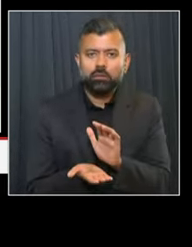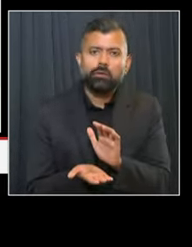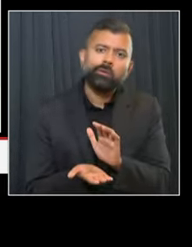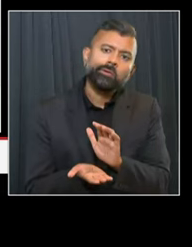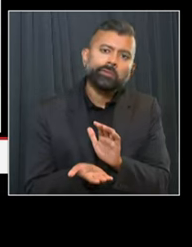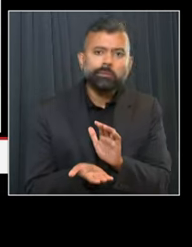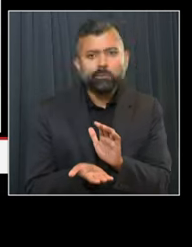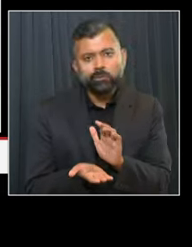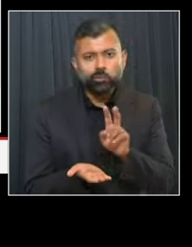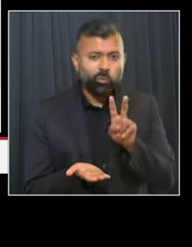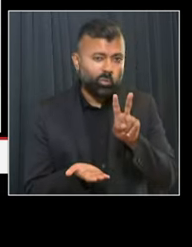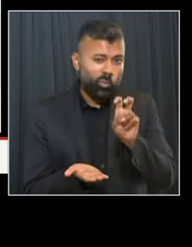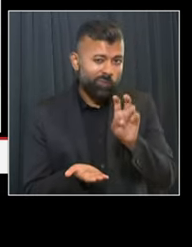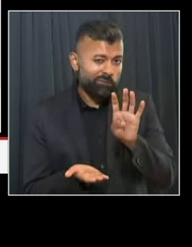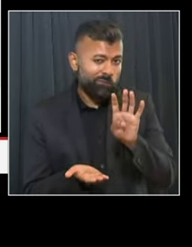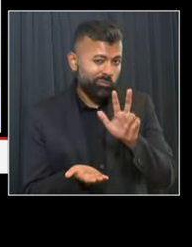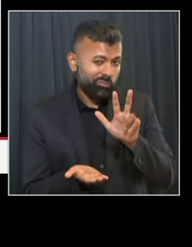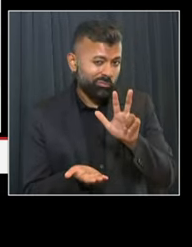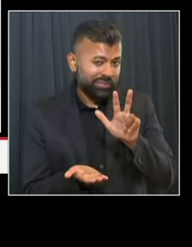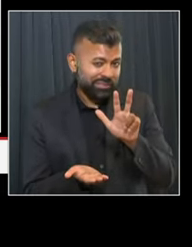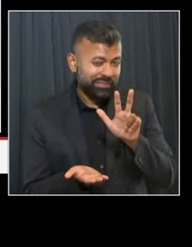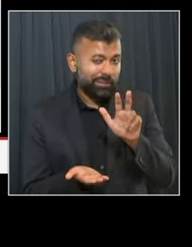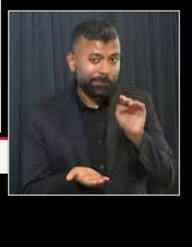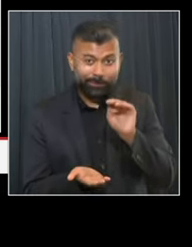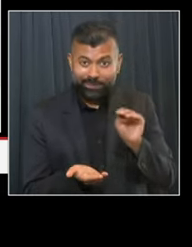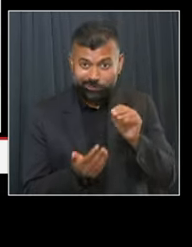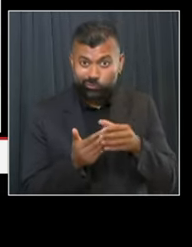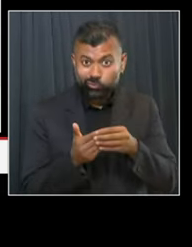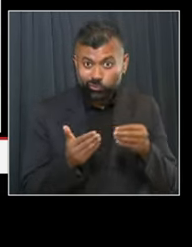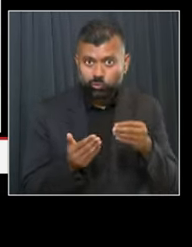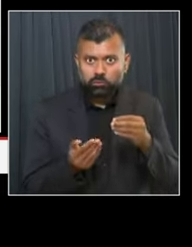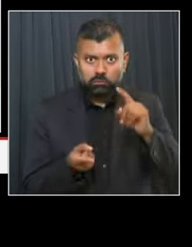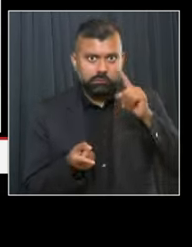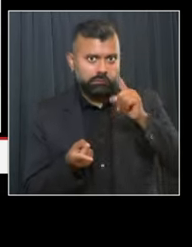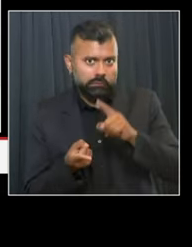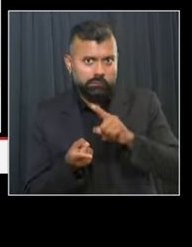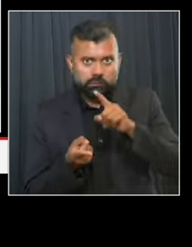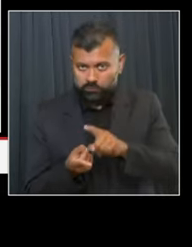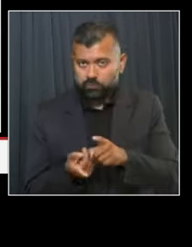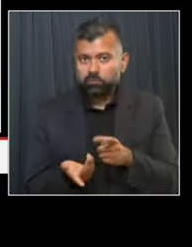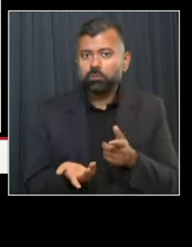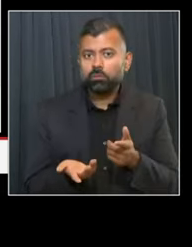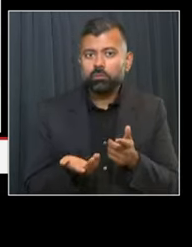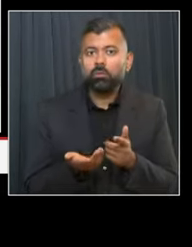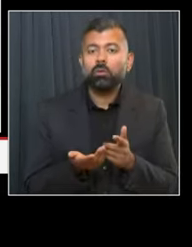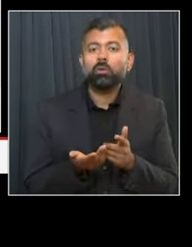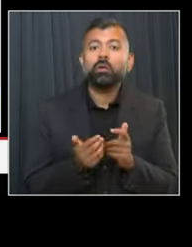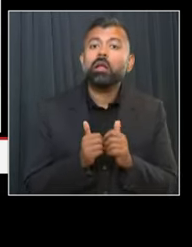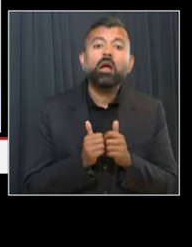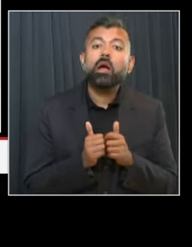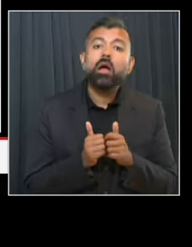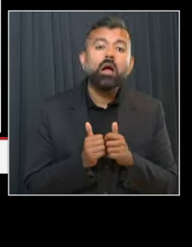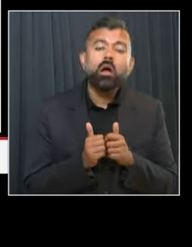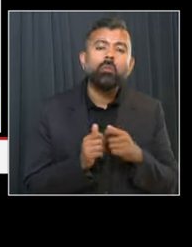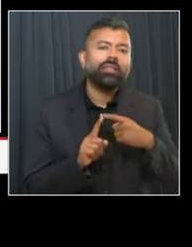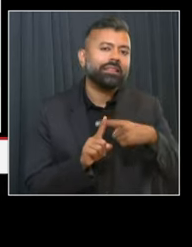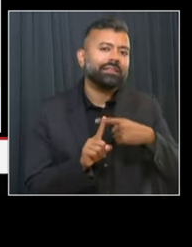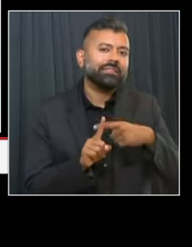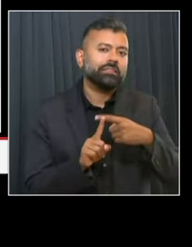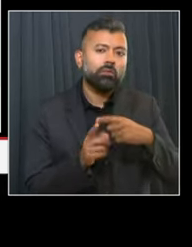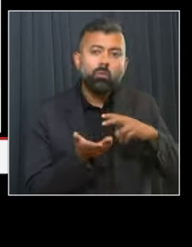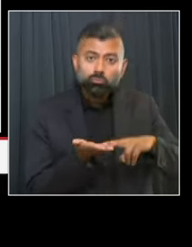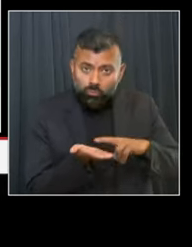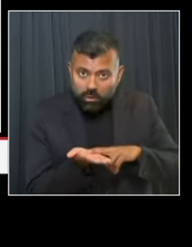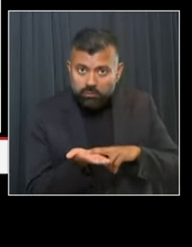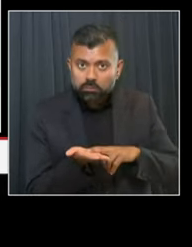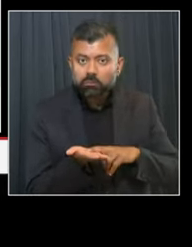in efficiencies through lease savings, energy savings, telecom savings, and smarter deployment of resources. Importantly,